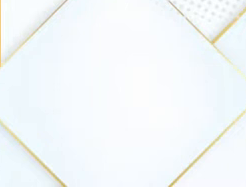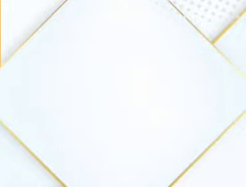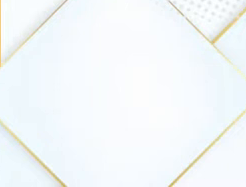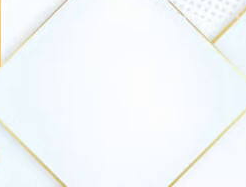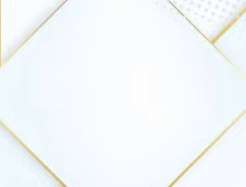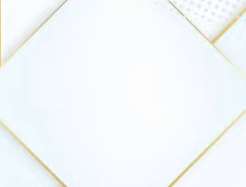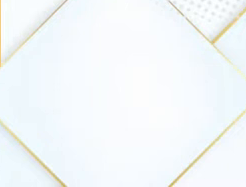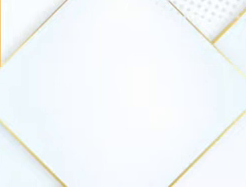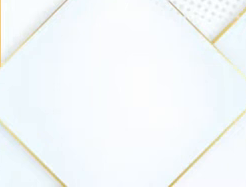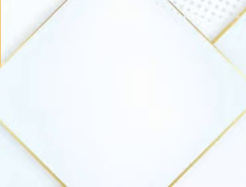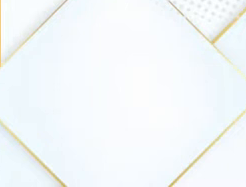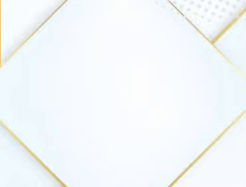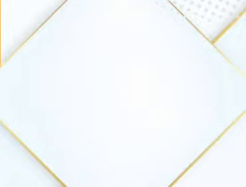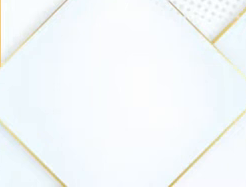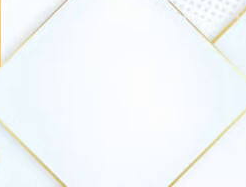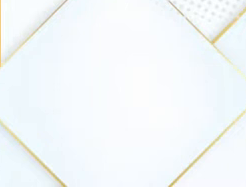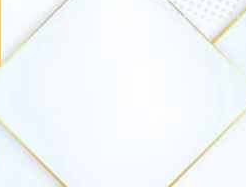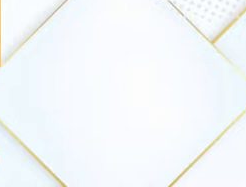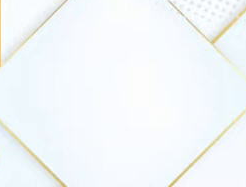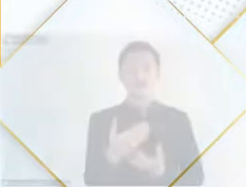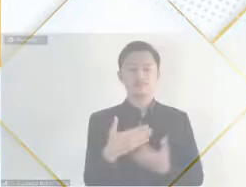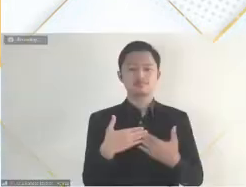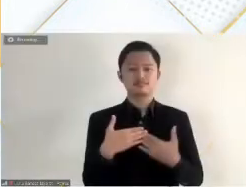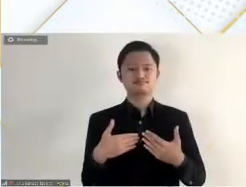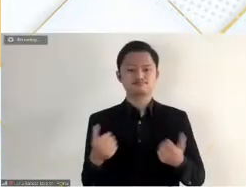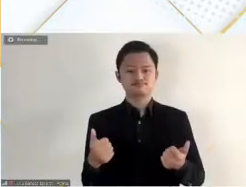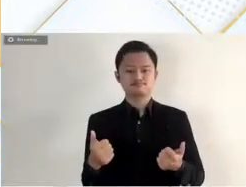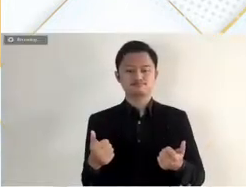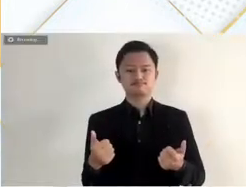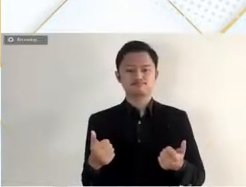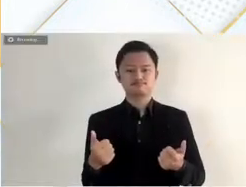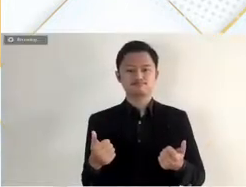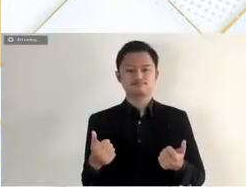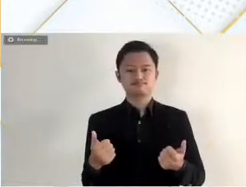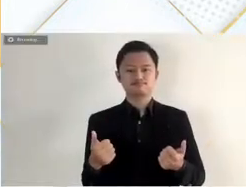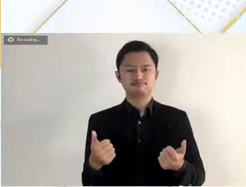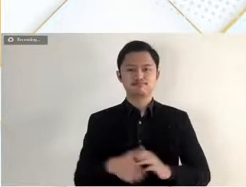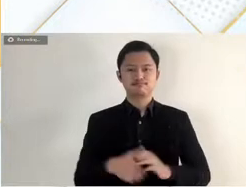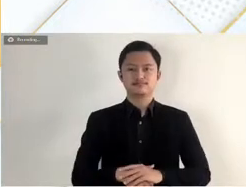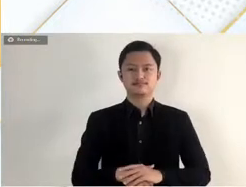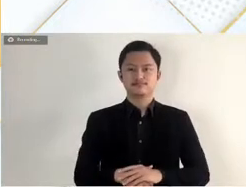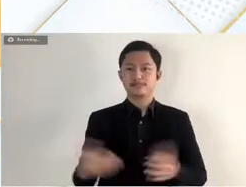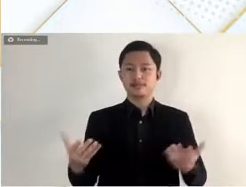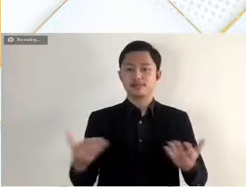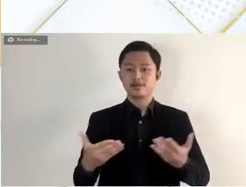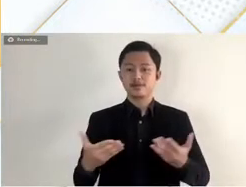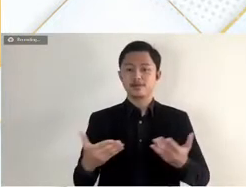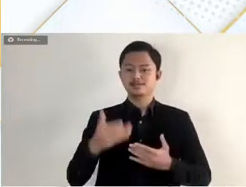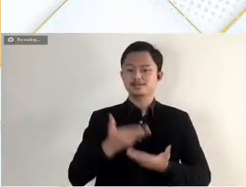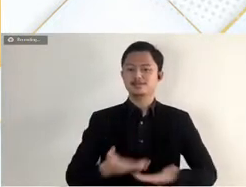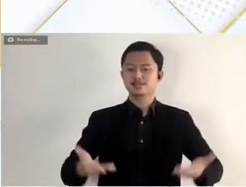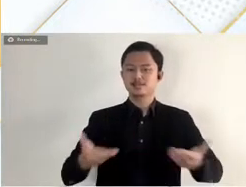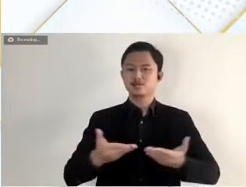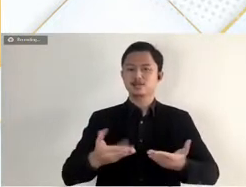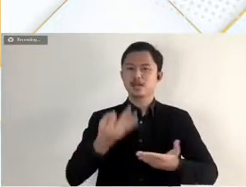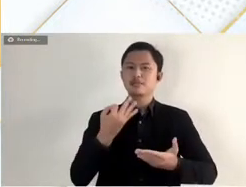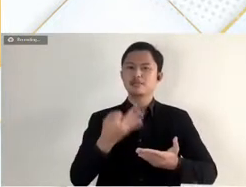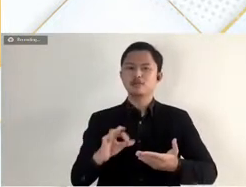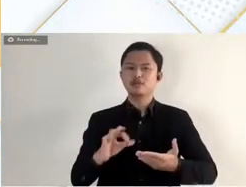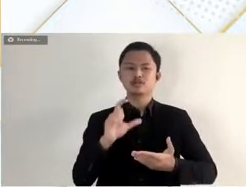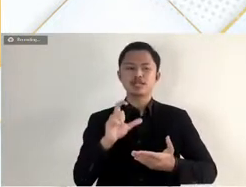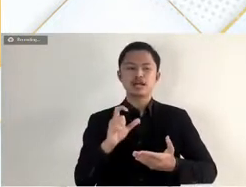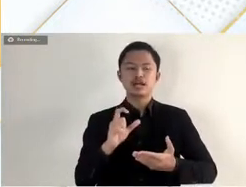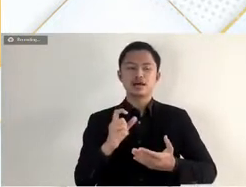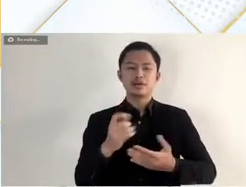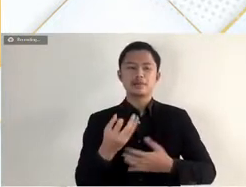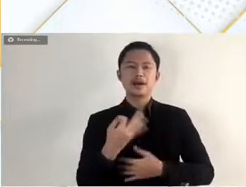able to better prepare us or better equip us in the new way of life, in the new